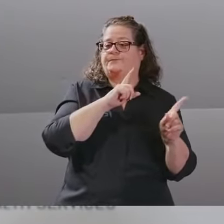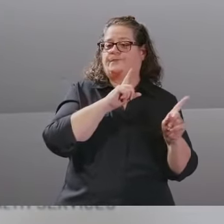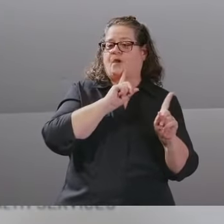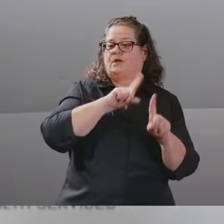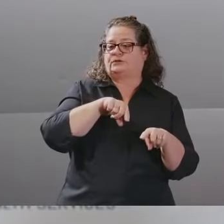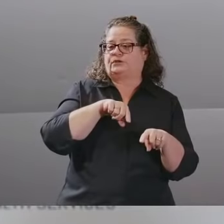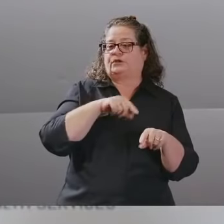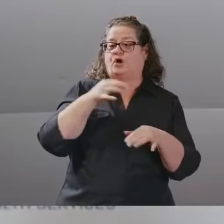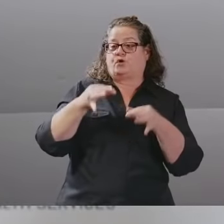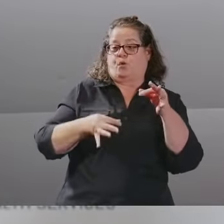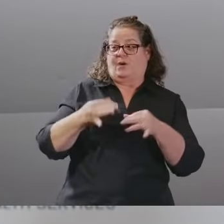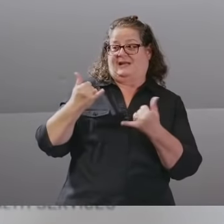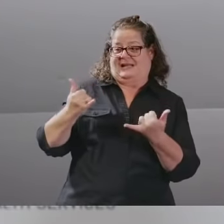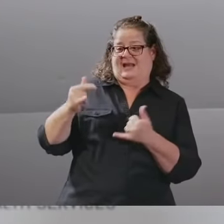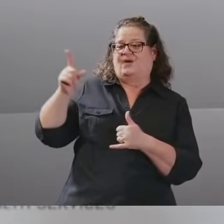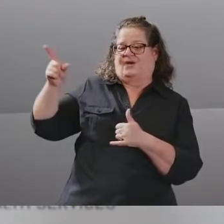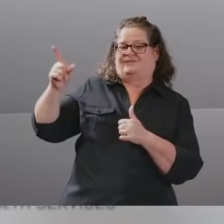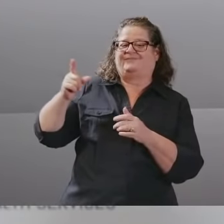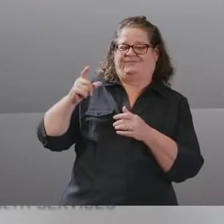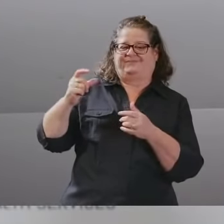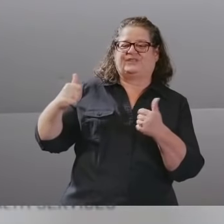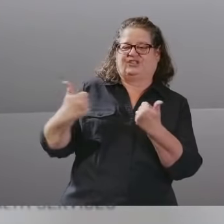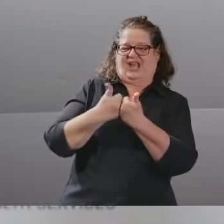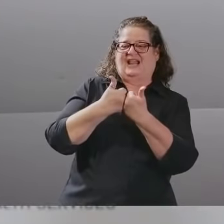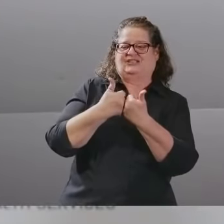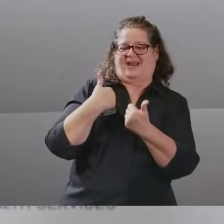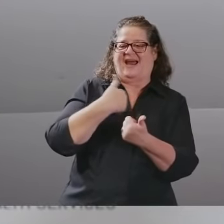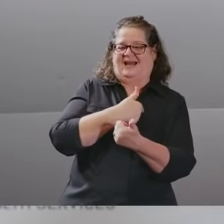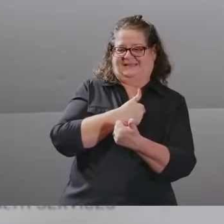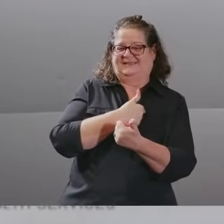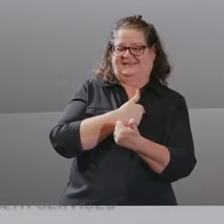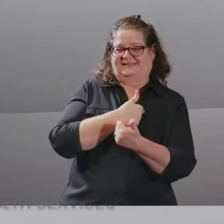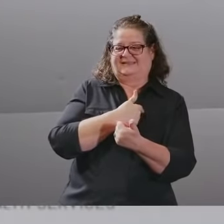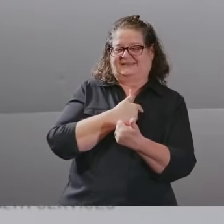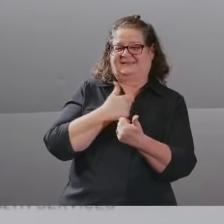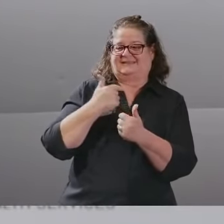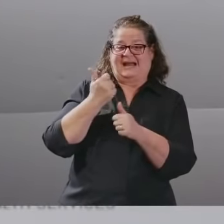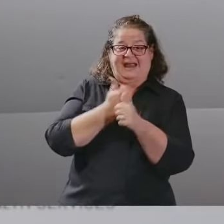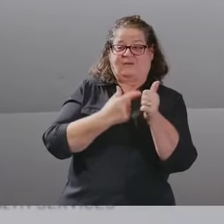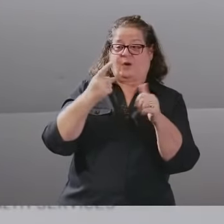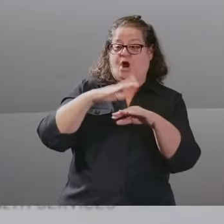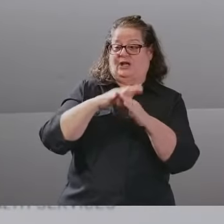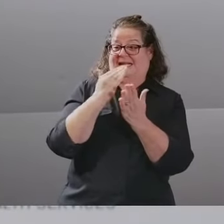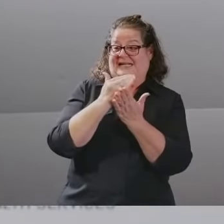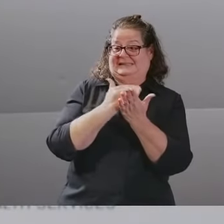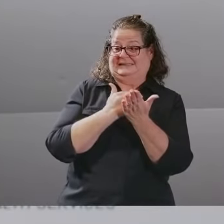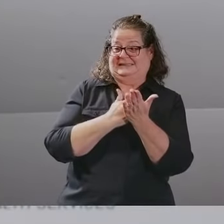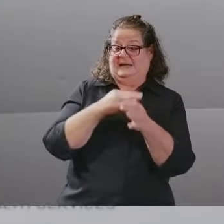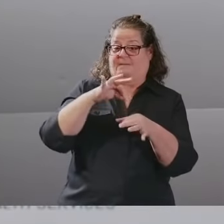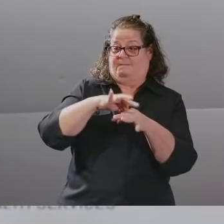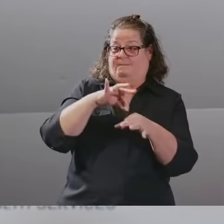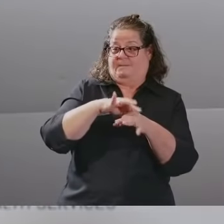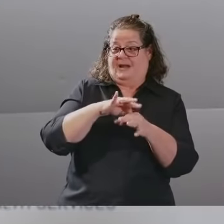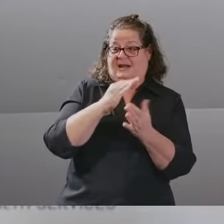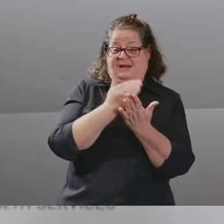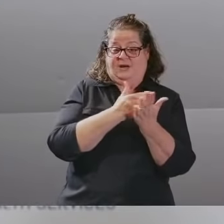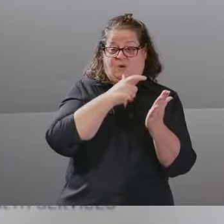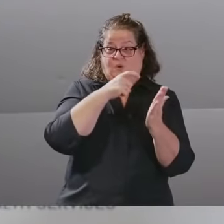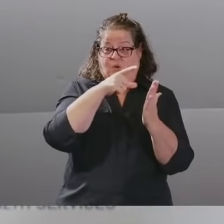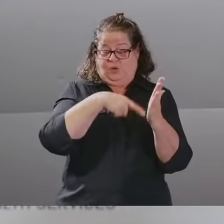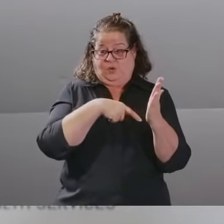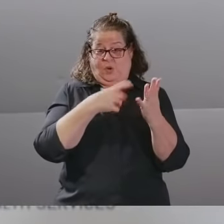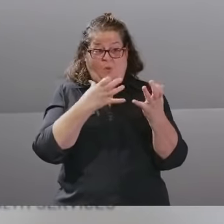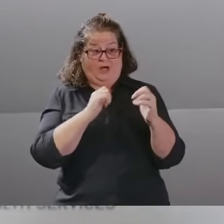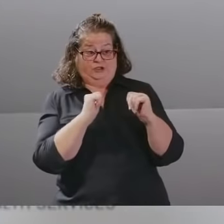on the ballot has certain access rights and remedies, and if they want to push that, they are able. Once those